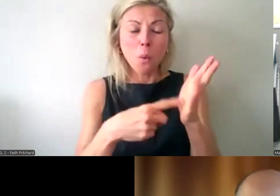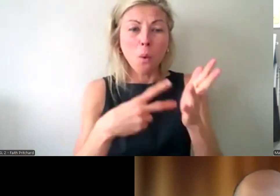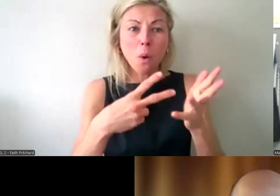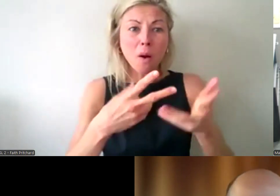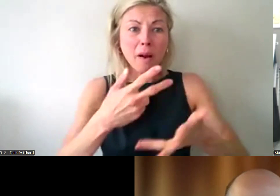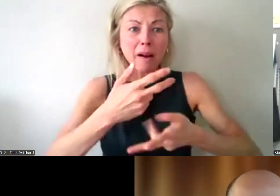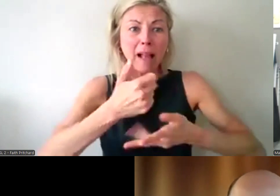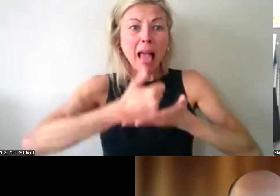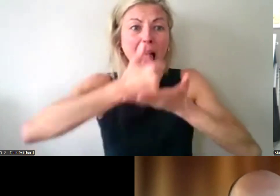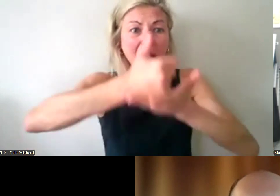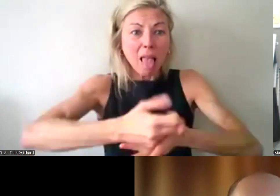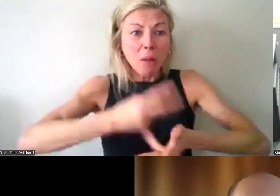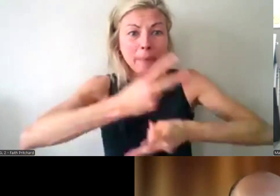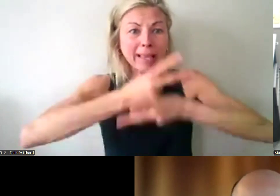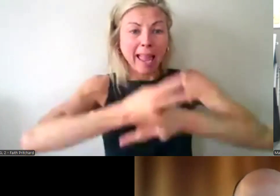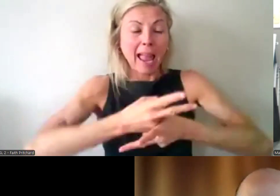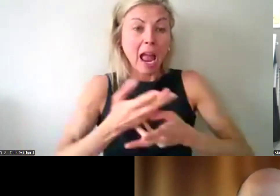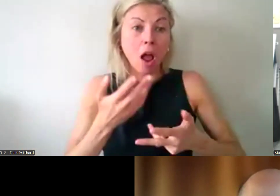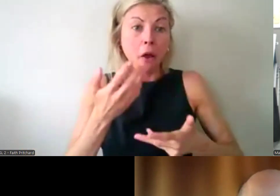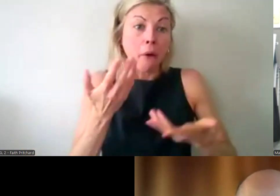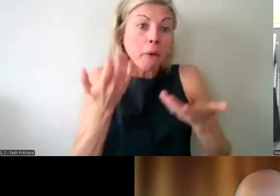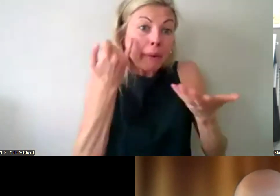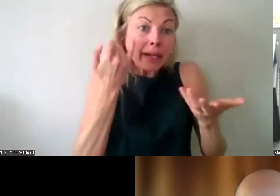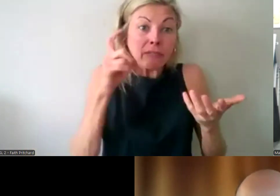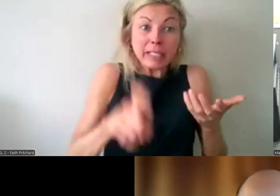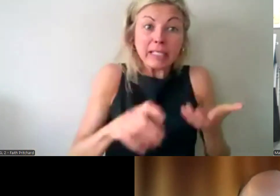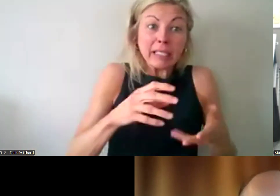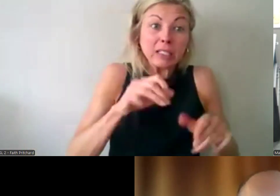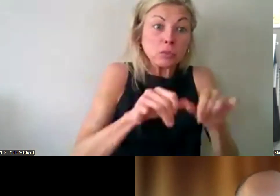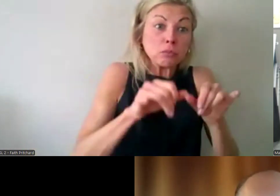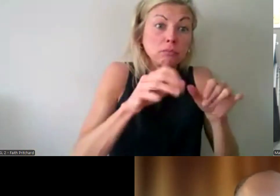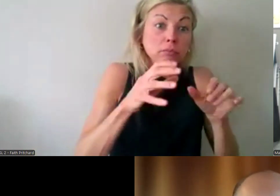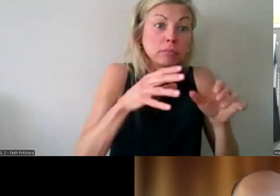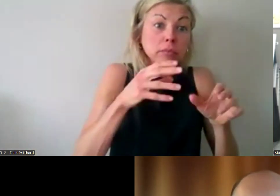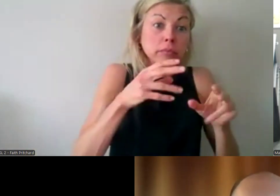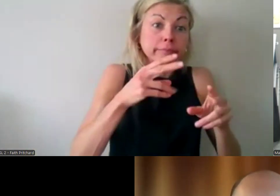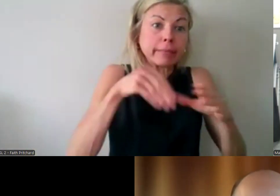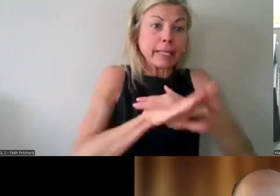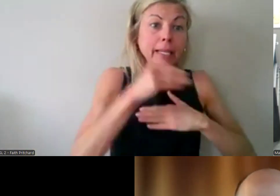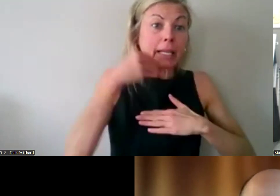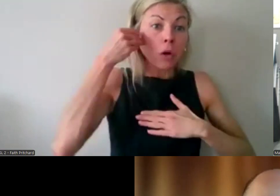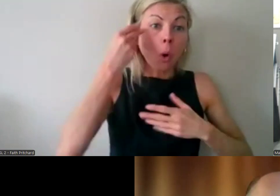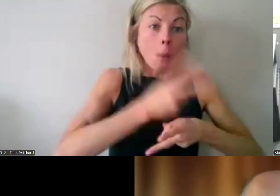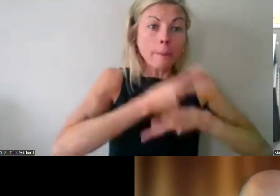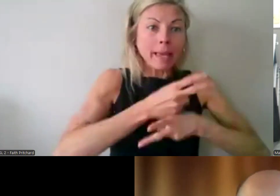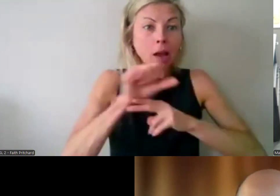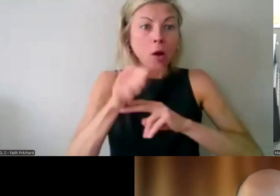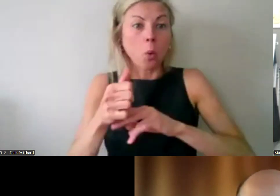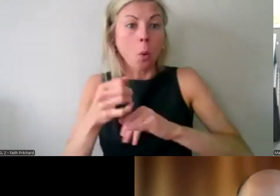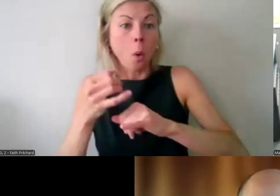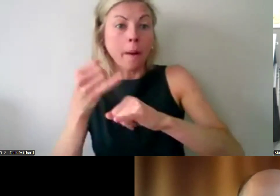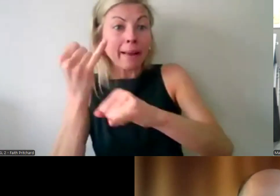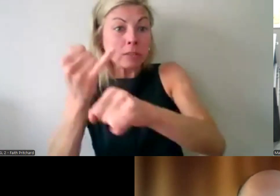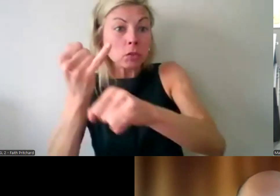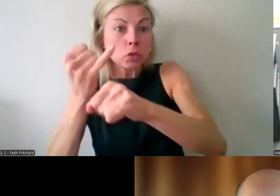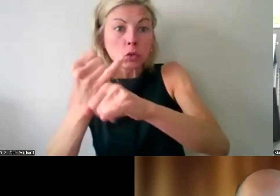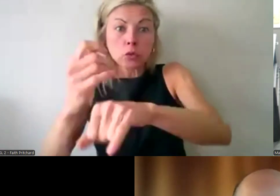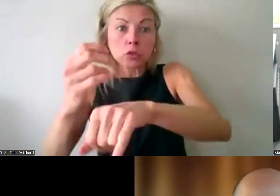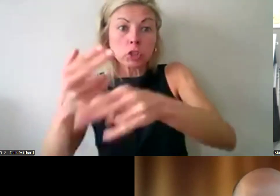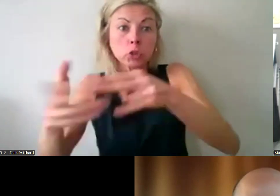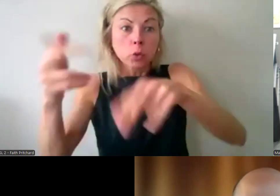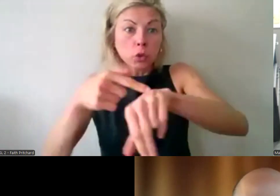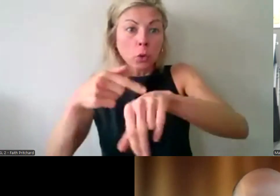going to use and need is at home, Right. whether it's going to be in an institution on a short term, a long term, they just can't